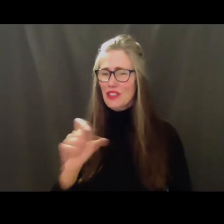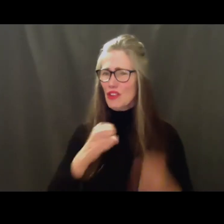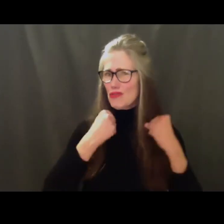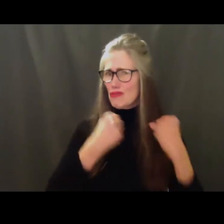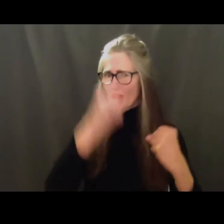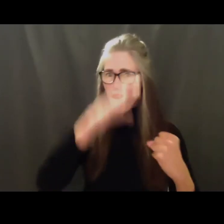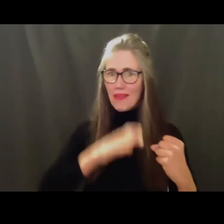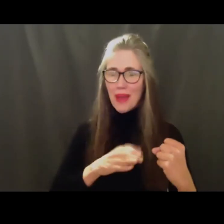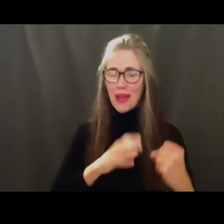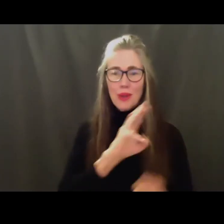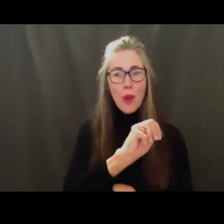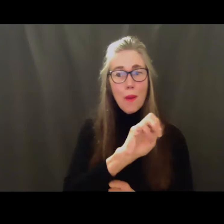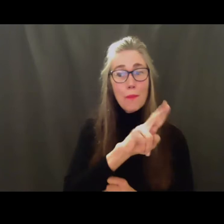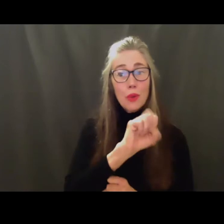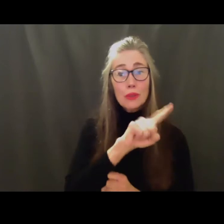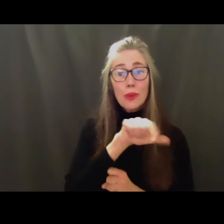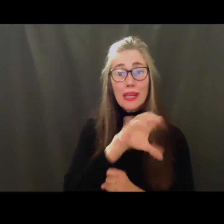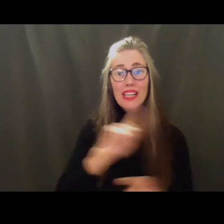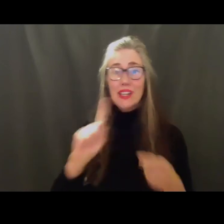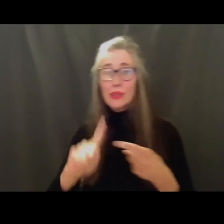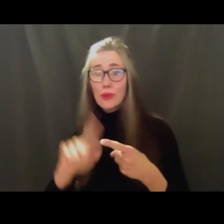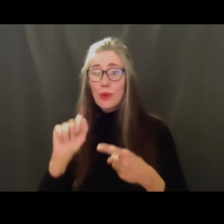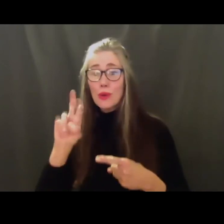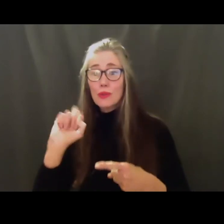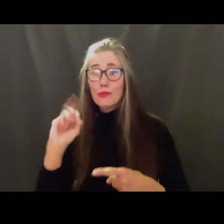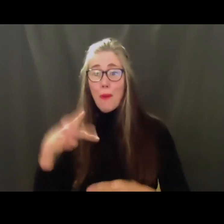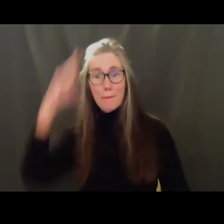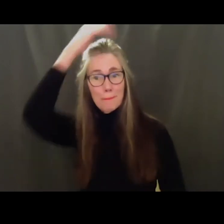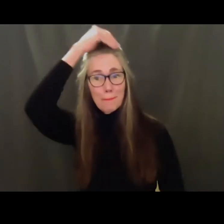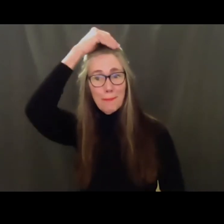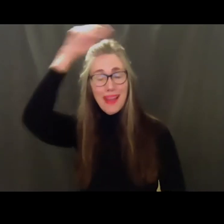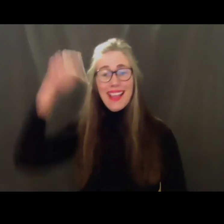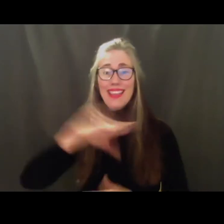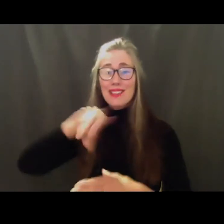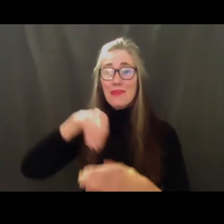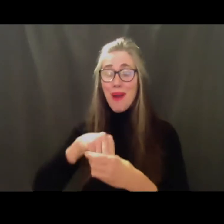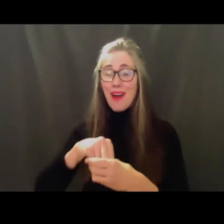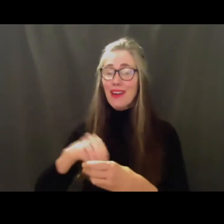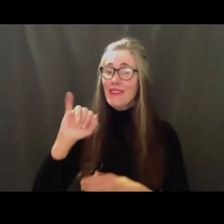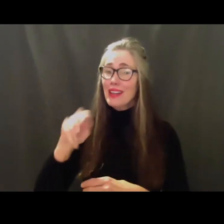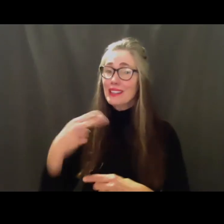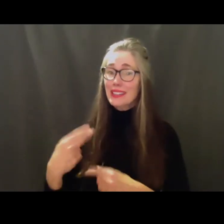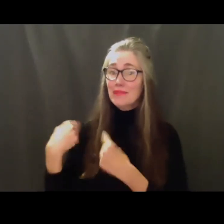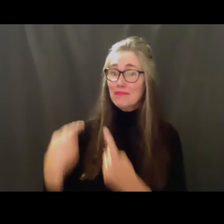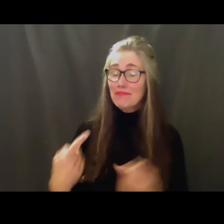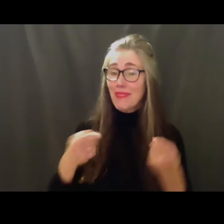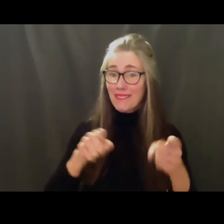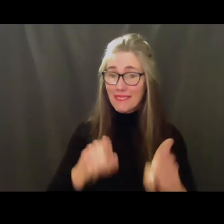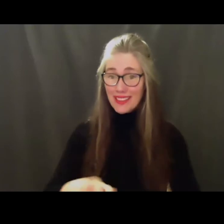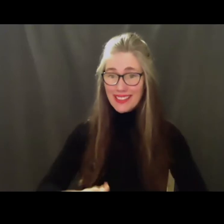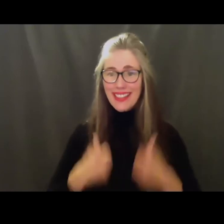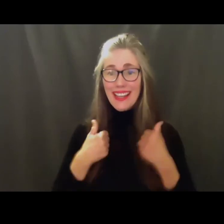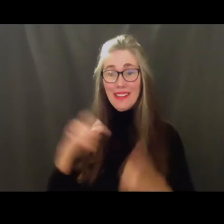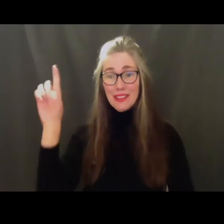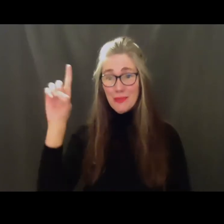Trump. This event is part of the Interdisciplinary Humanities Center's ongoing public event series, Living